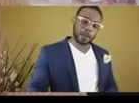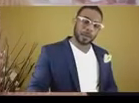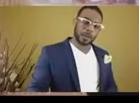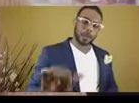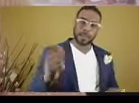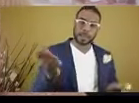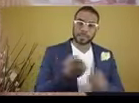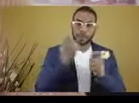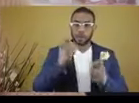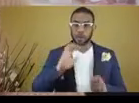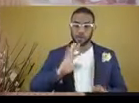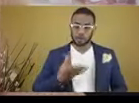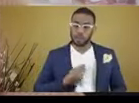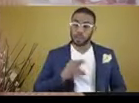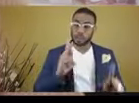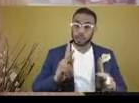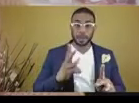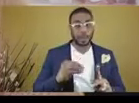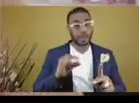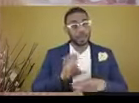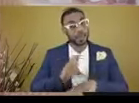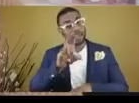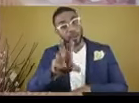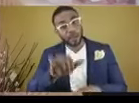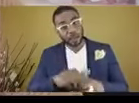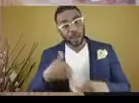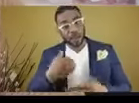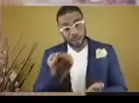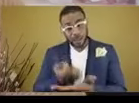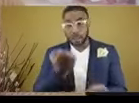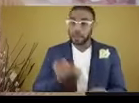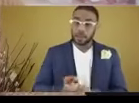celebrates transgender people and invests in us economically.